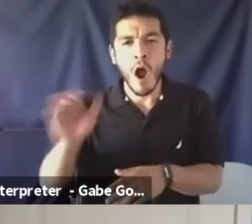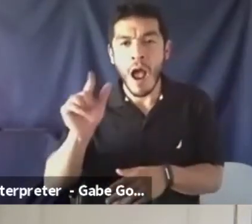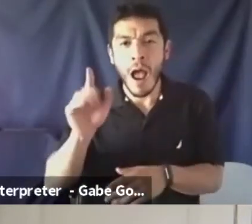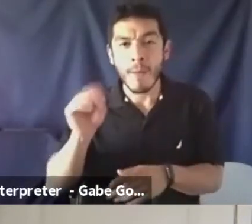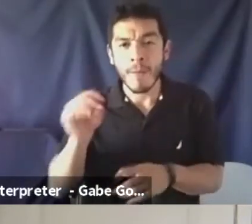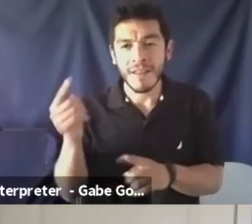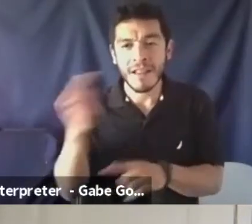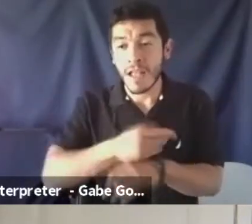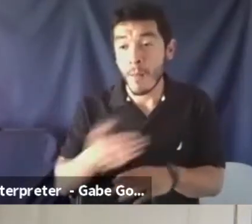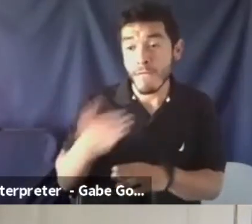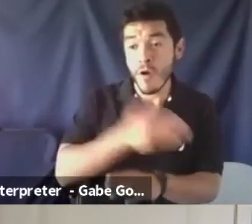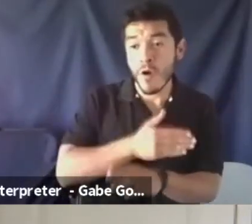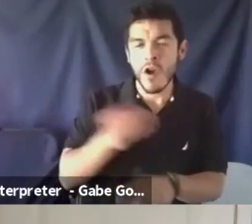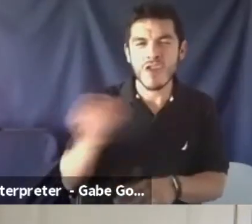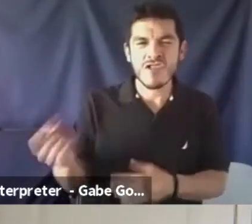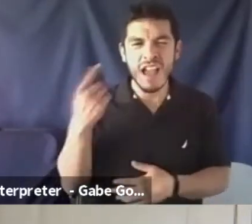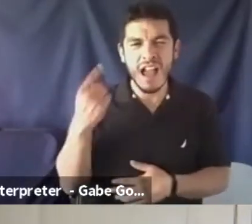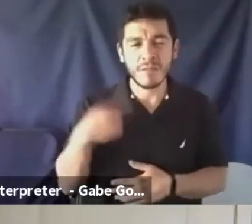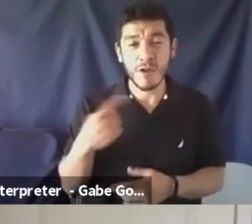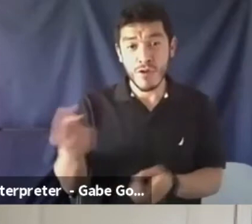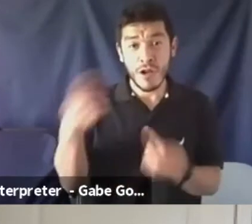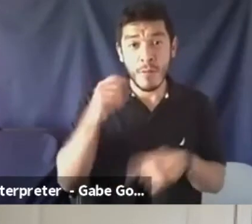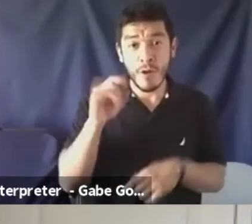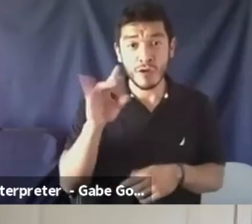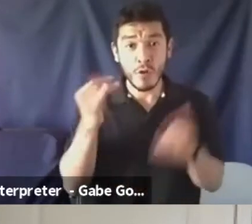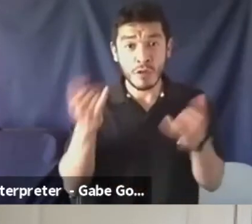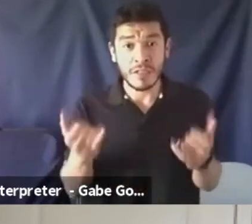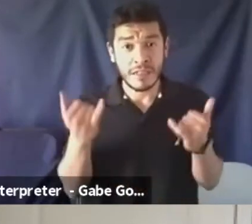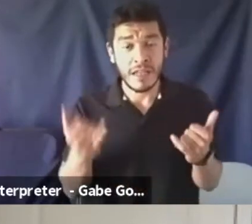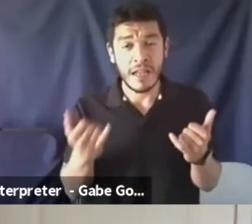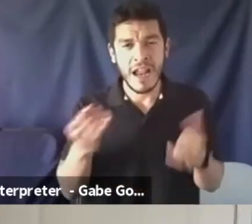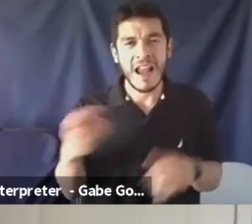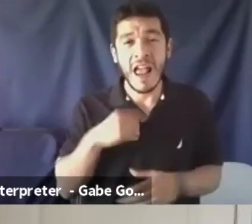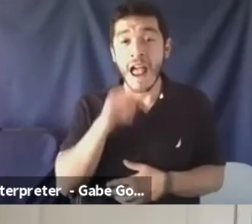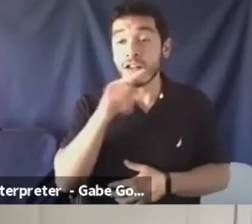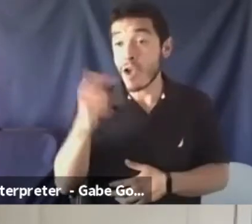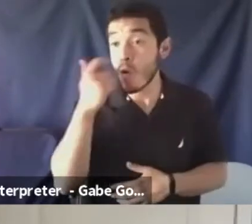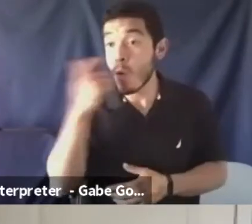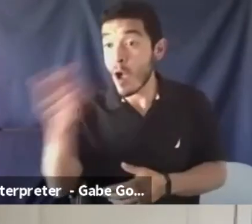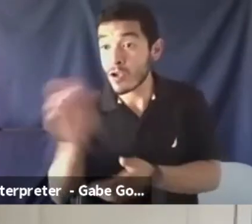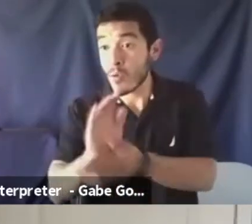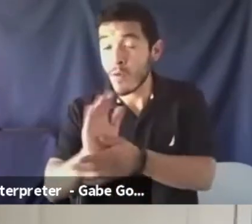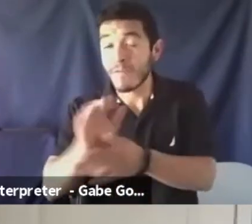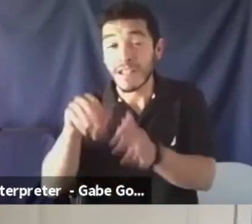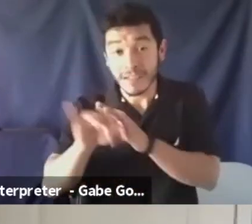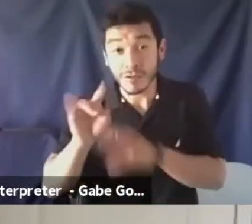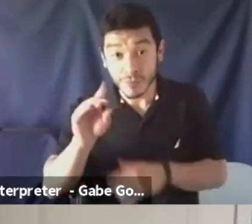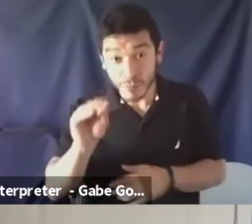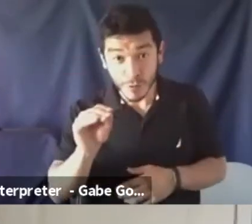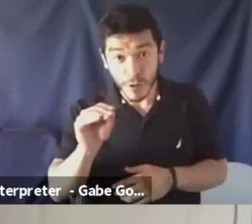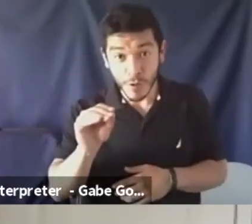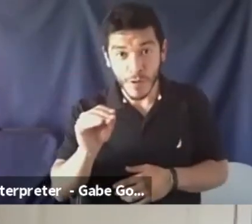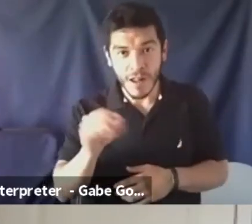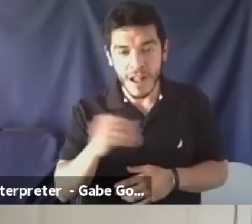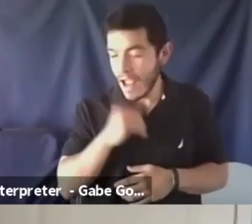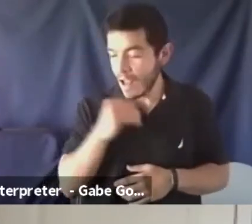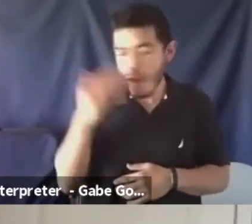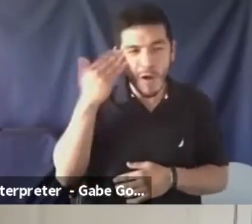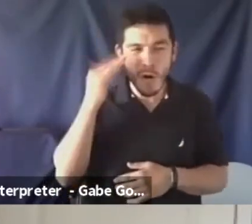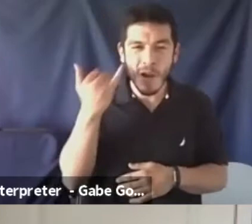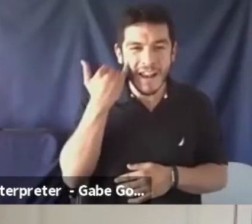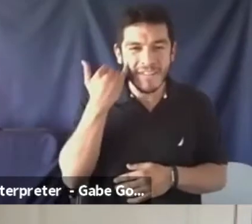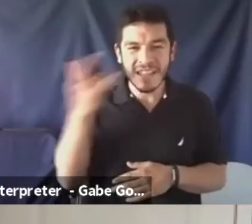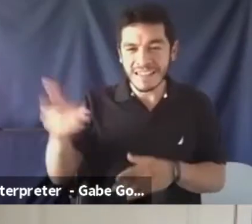studio today? And I go through to the studio, and we actually watched the movie in the studio. I think it was I don't know if it was a